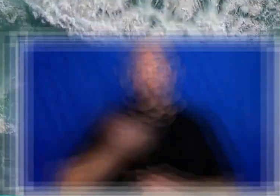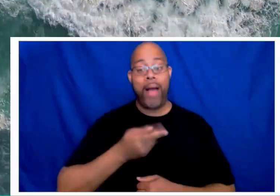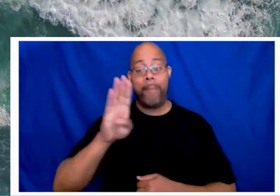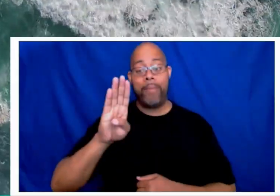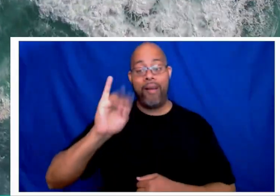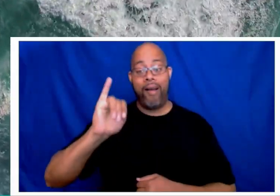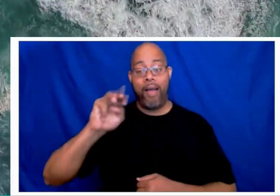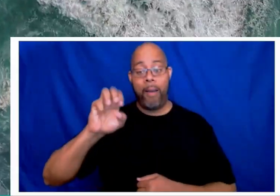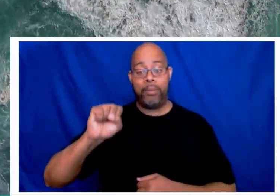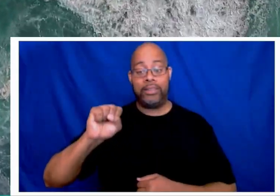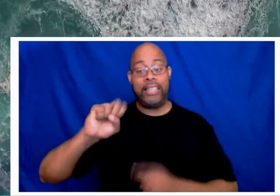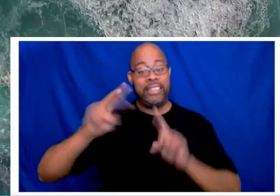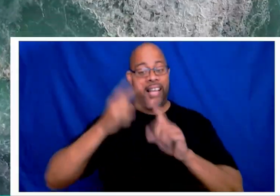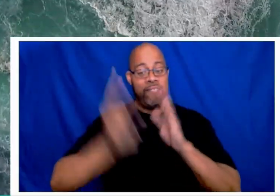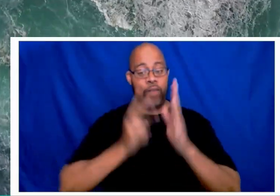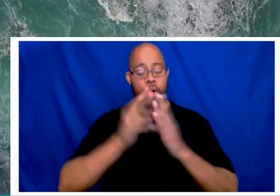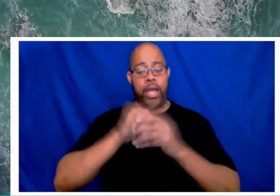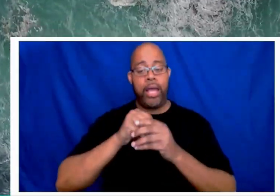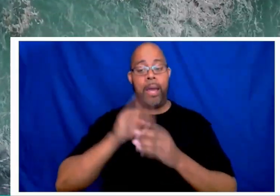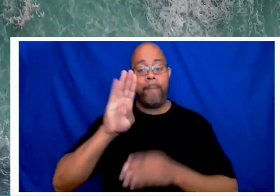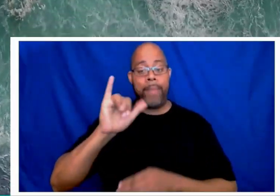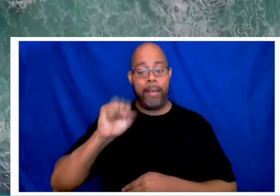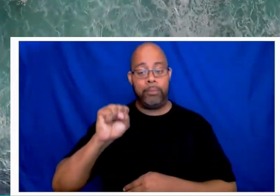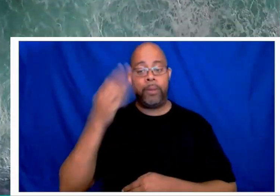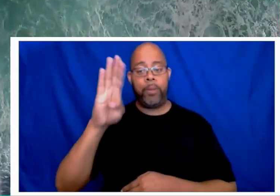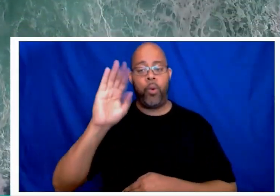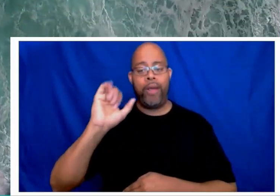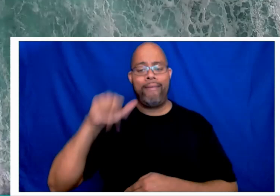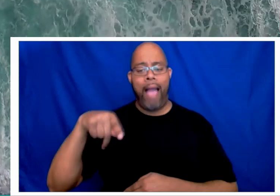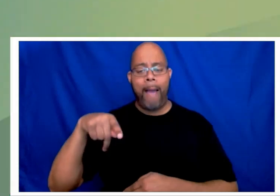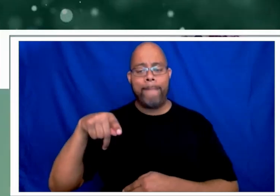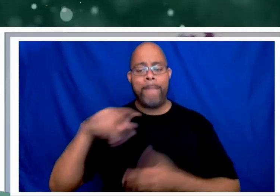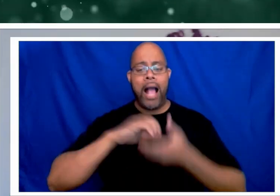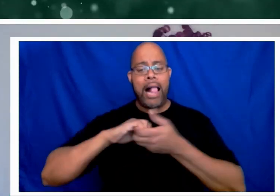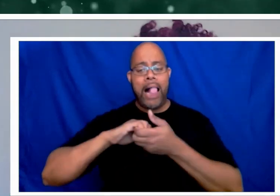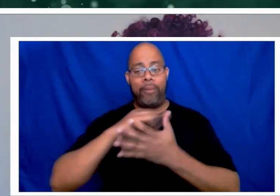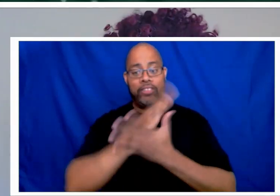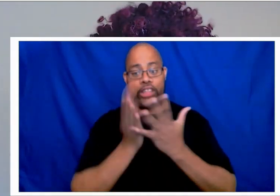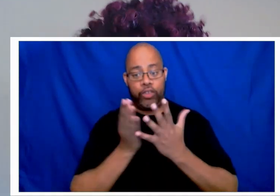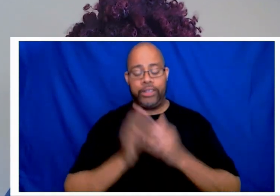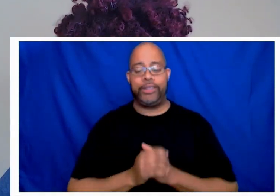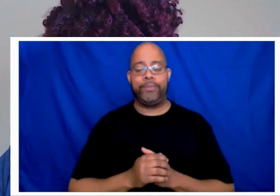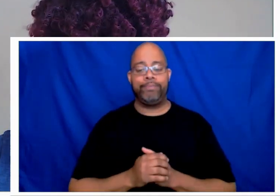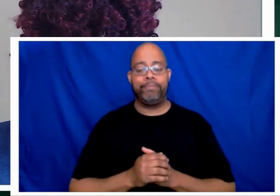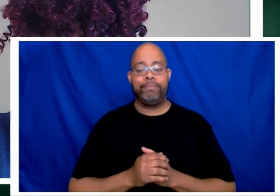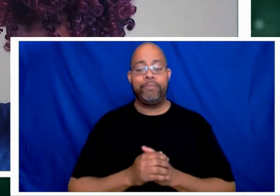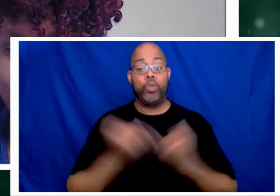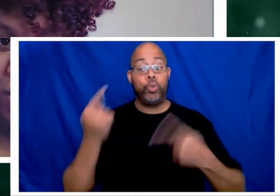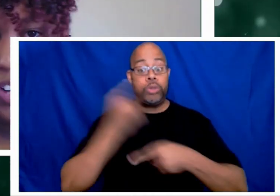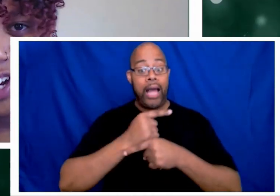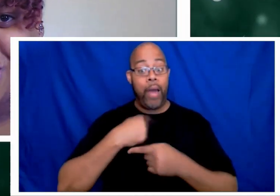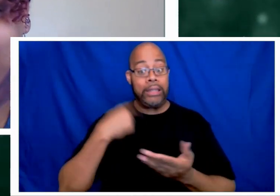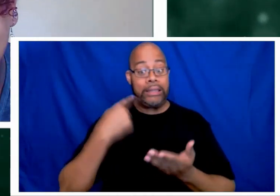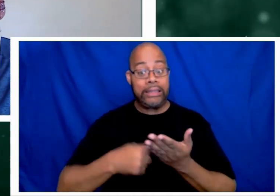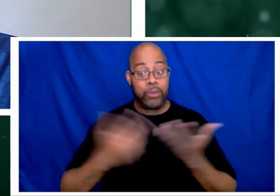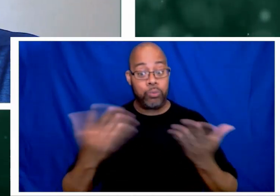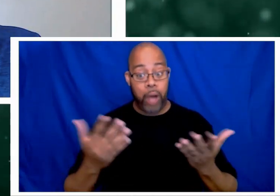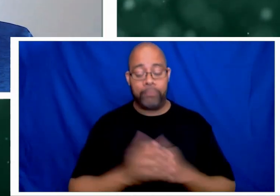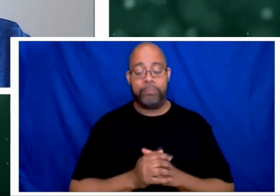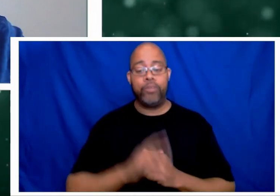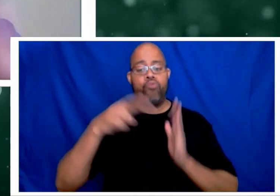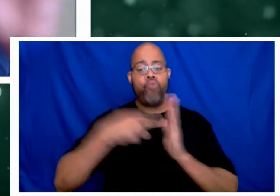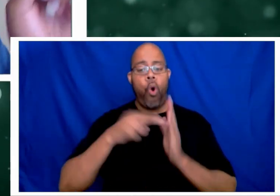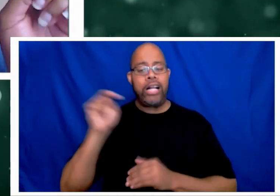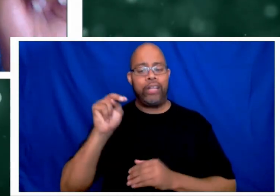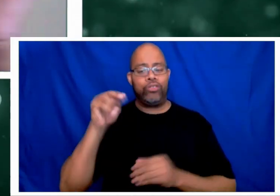second video in the BIMS Blue Gap Collaborative series. My name is Rose Santana, and today we will be talking about the role of nitrogen in the